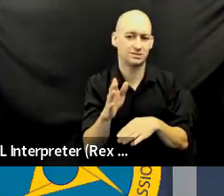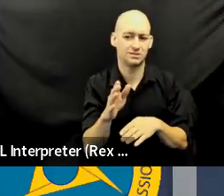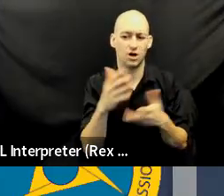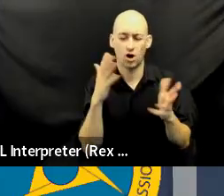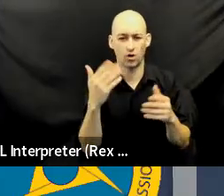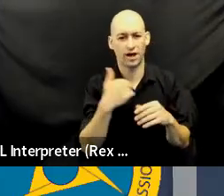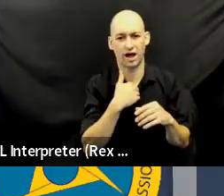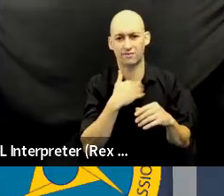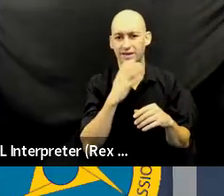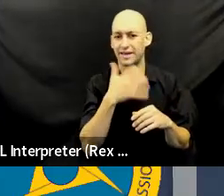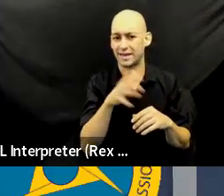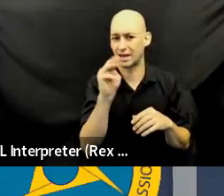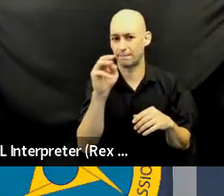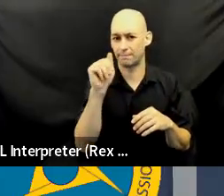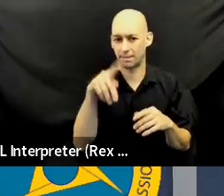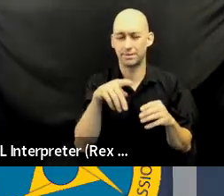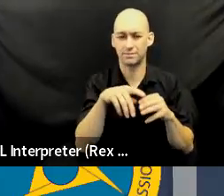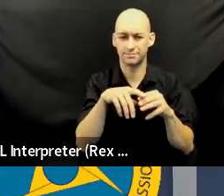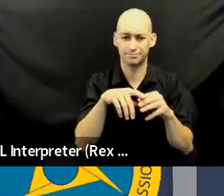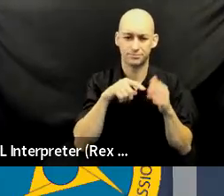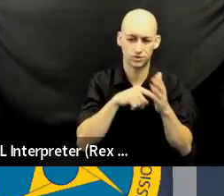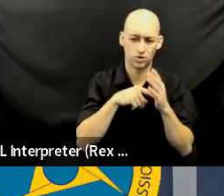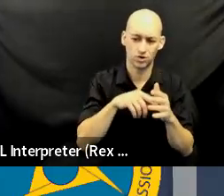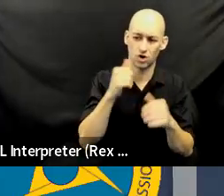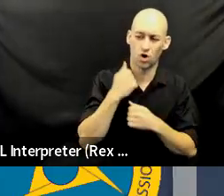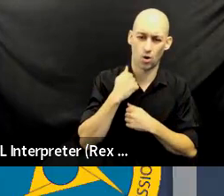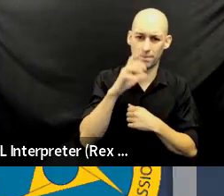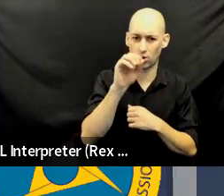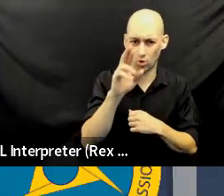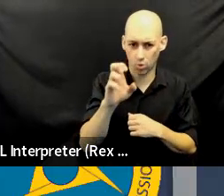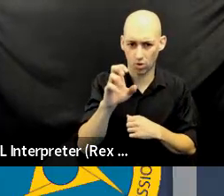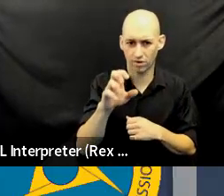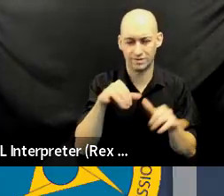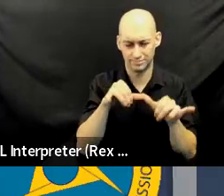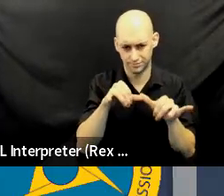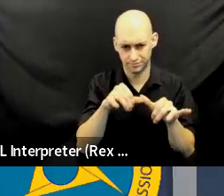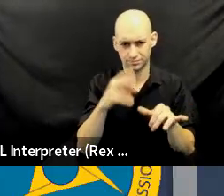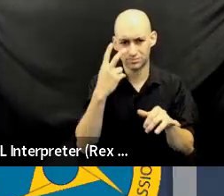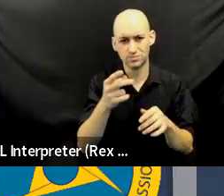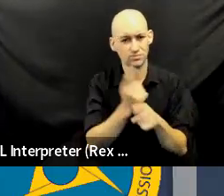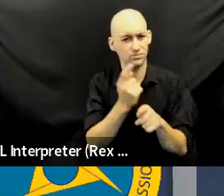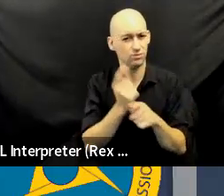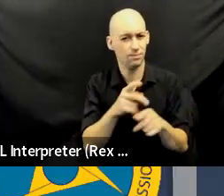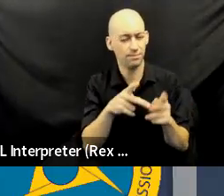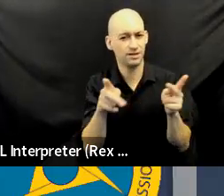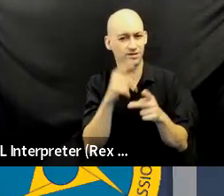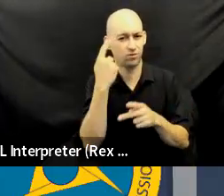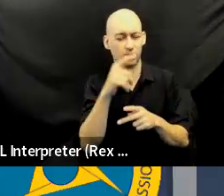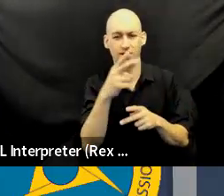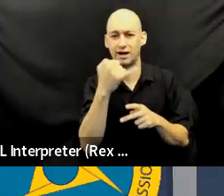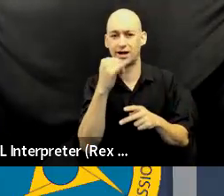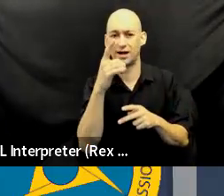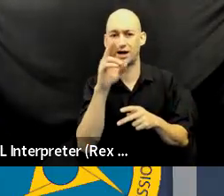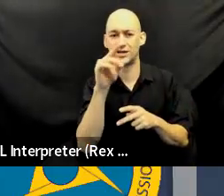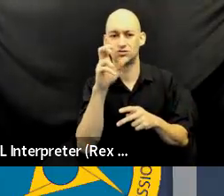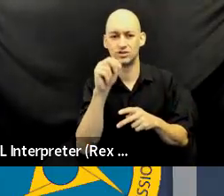have some heat maps that show, like that's the work we did with the Army Corps, showing the optimal tracks for hydrogen stations, is looking at where is